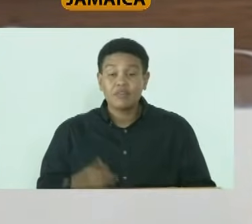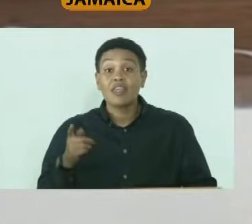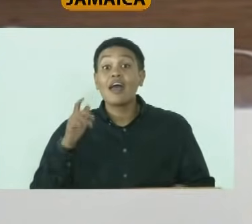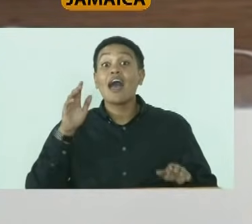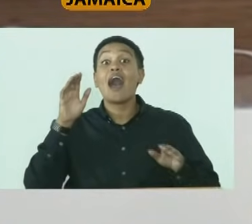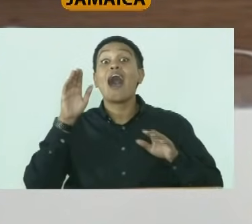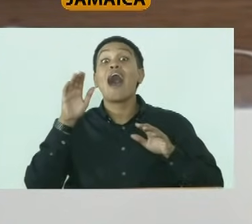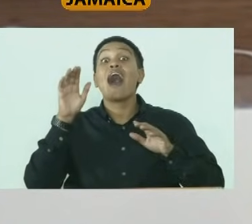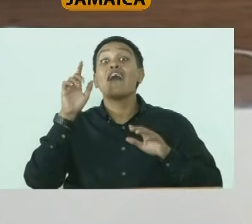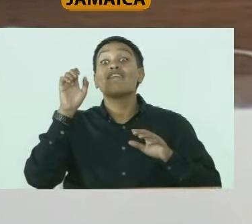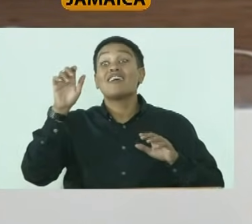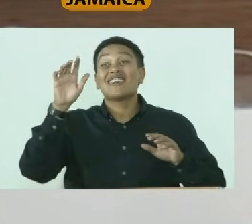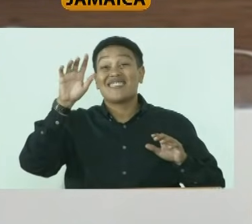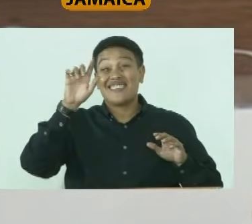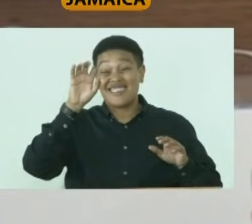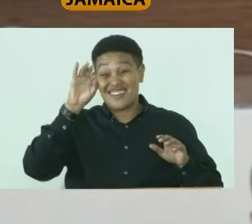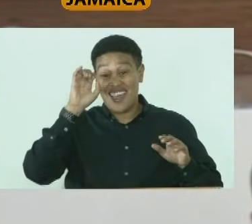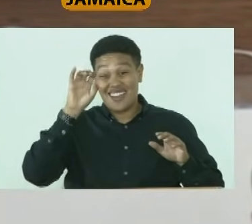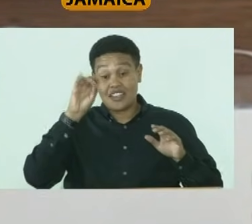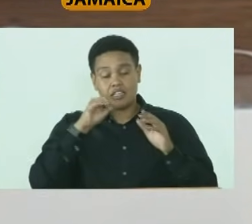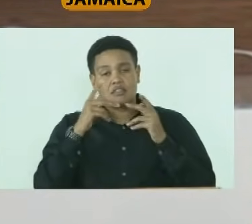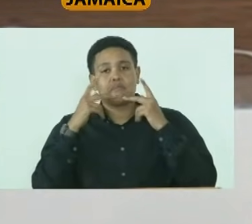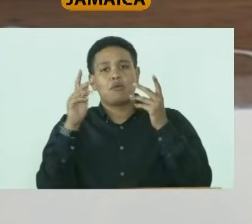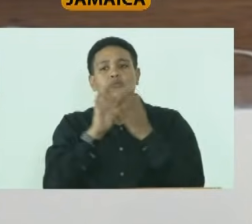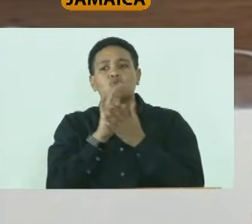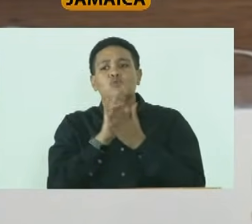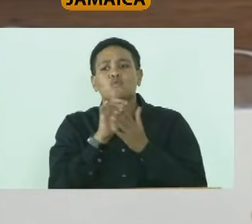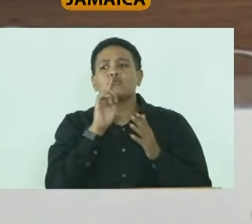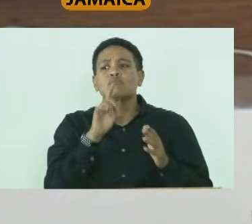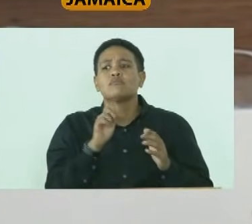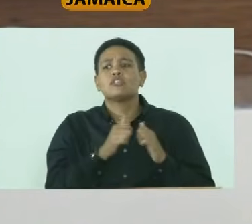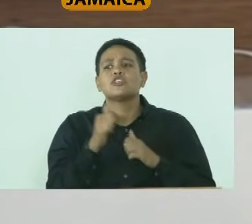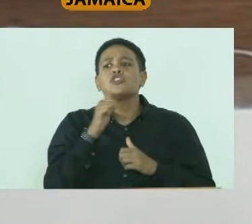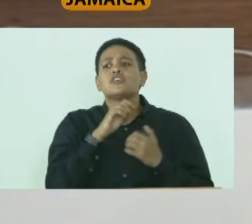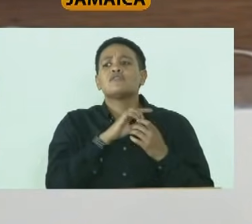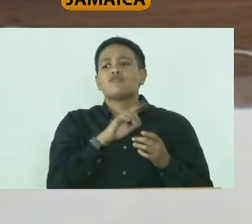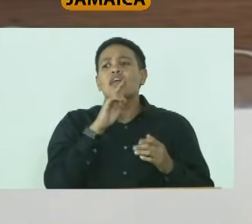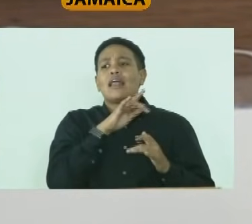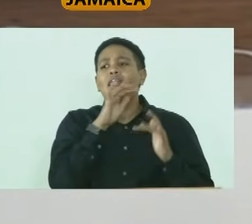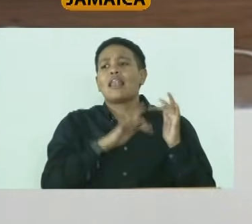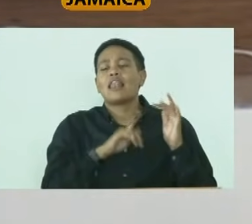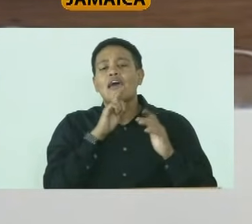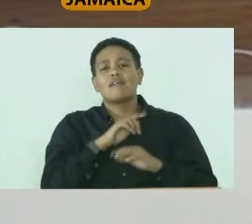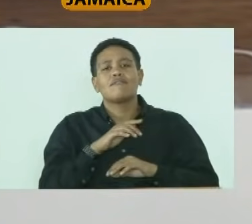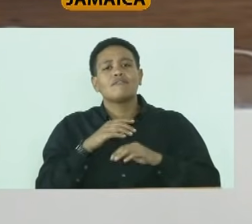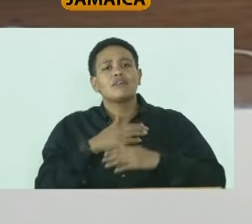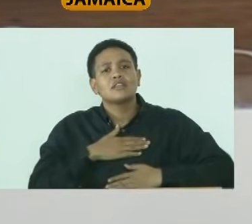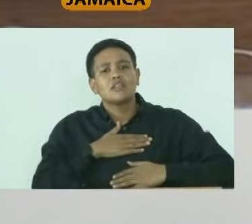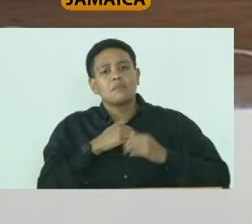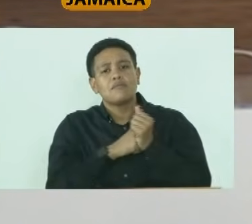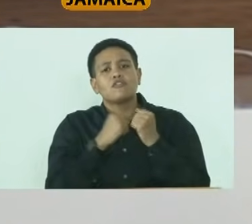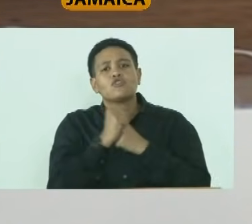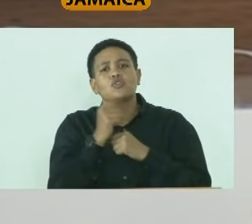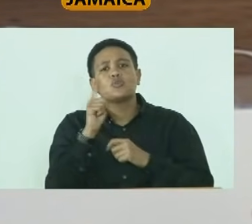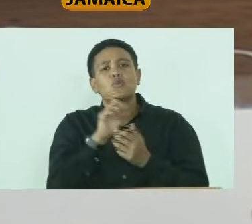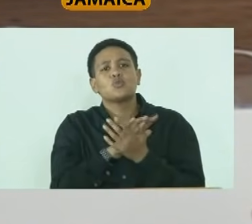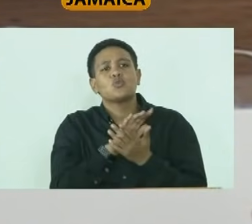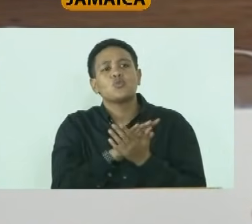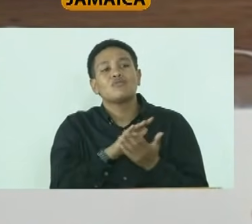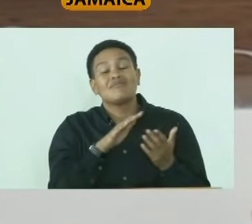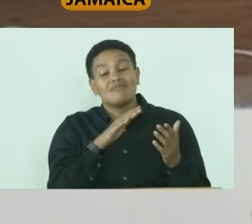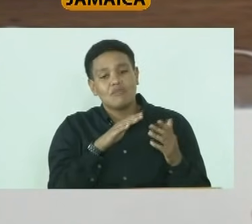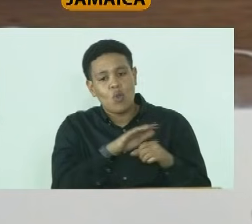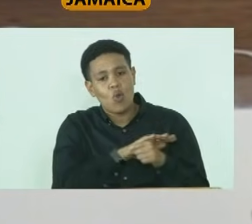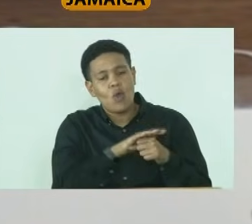varying reasons. Chief among them is the lack of communication infrastructure in the communities where these schools are located. This means that